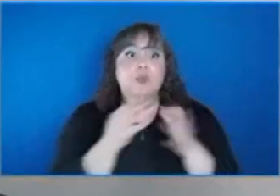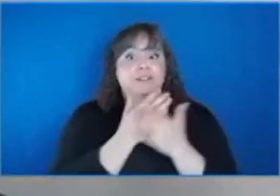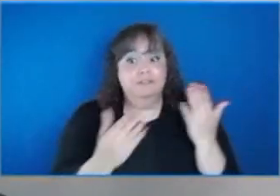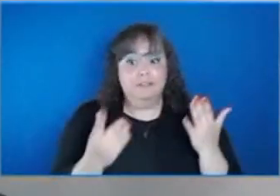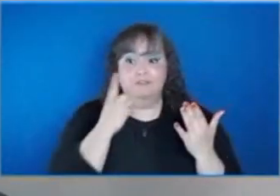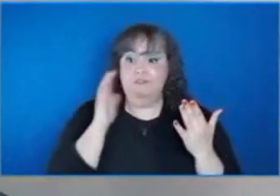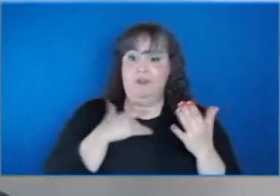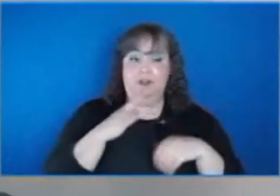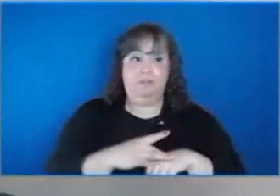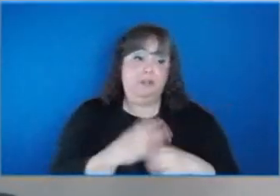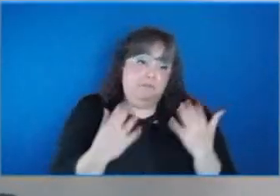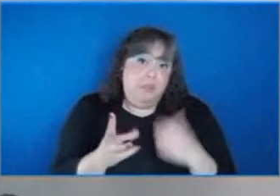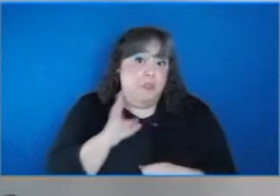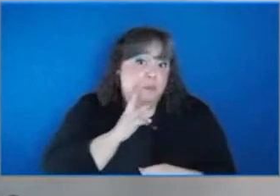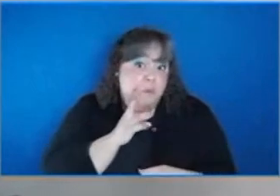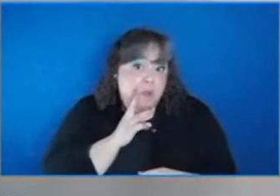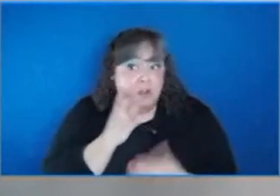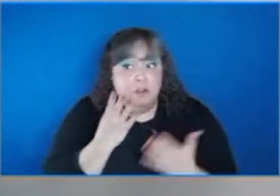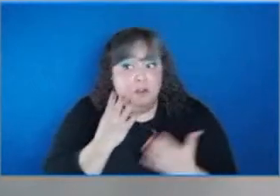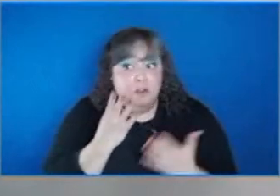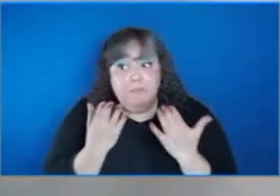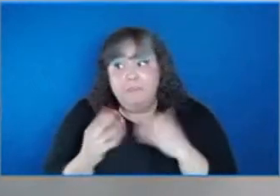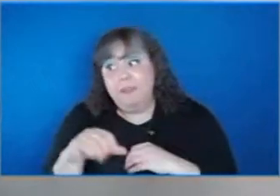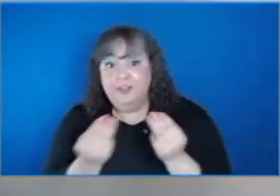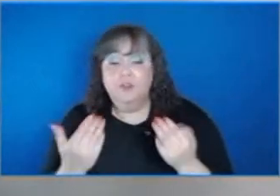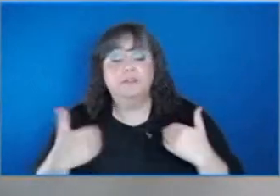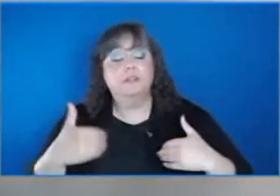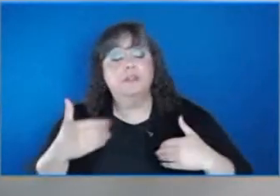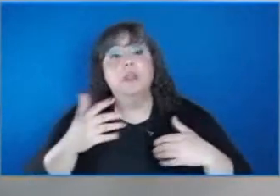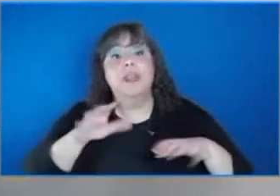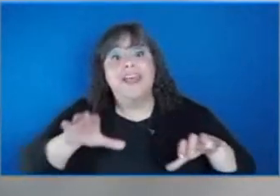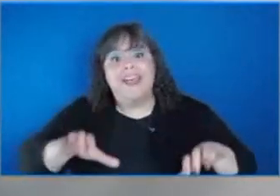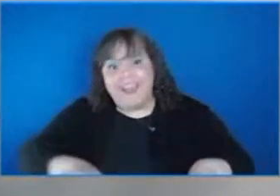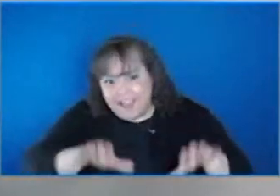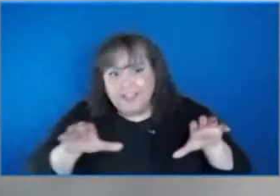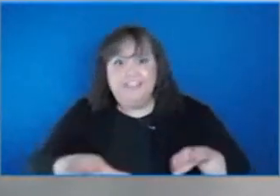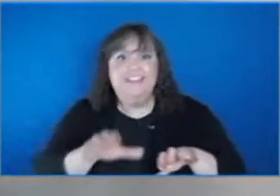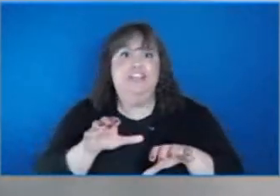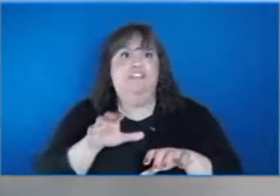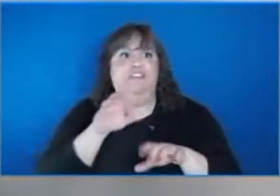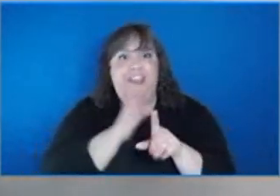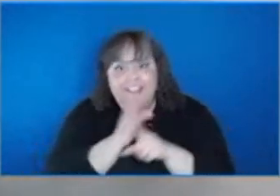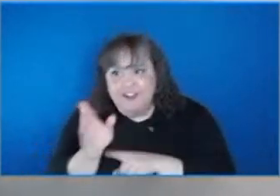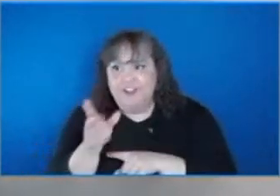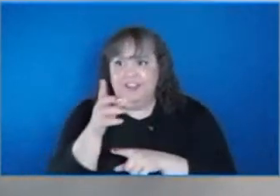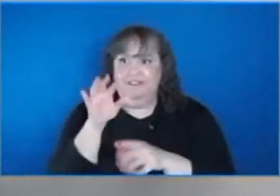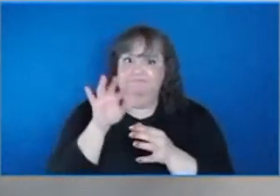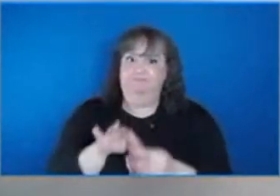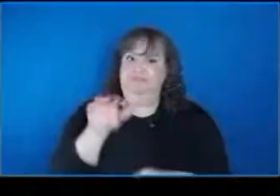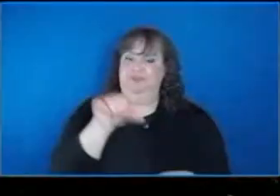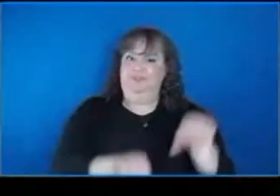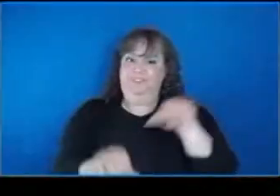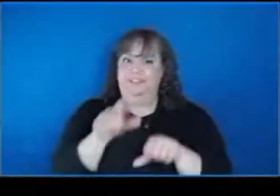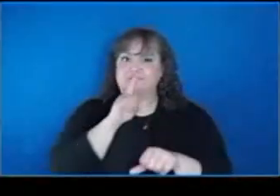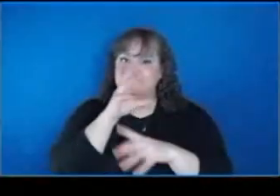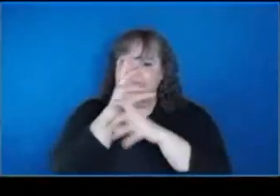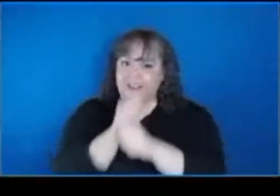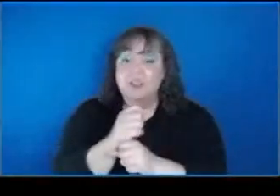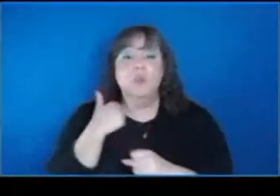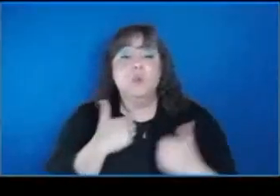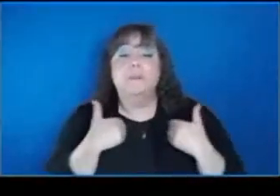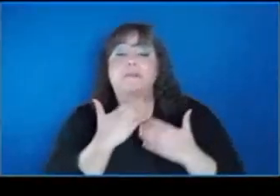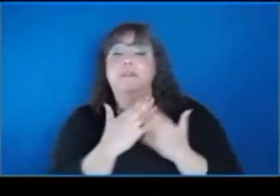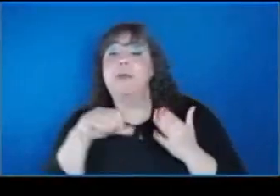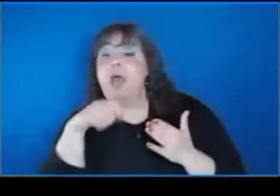That's really an active area of science that's fascinating. And we have some other missions that NASA's doing that are really in a position